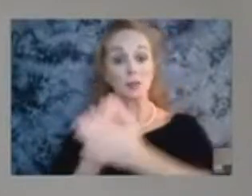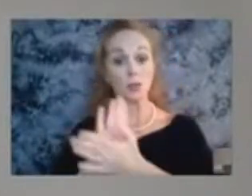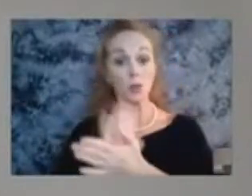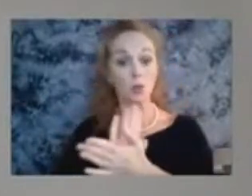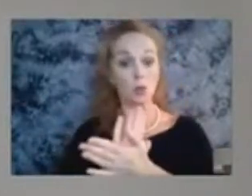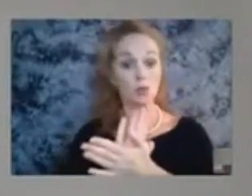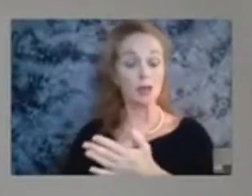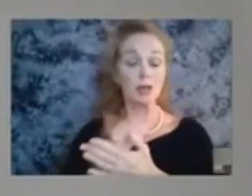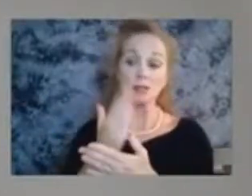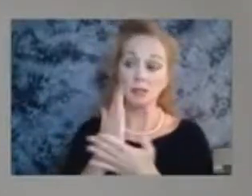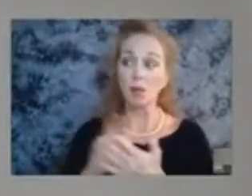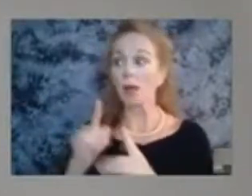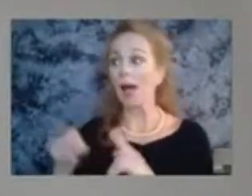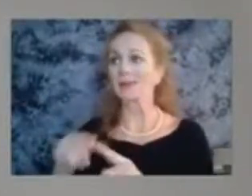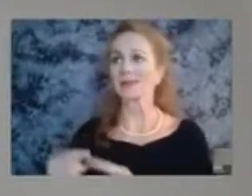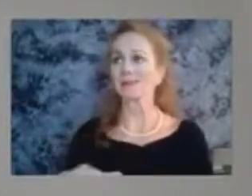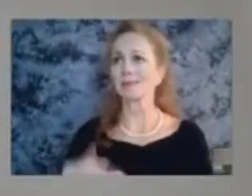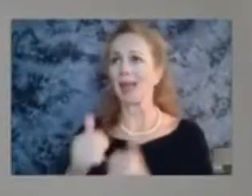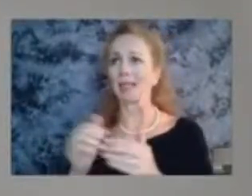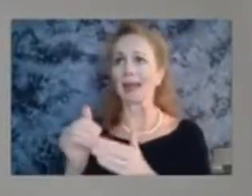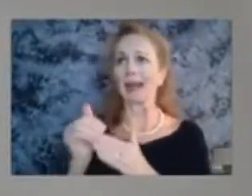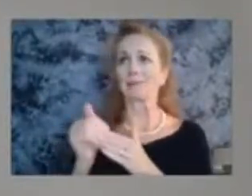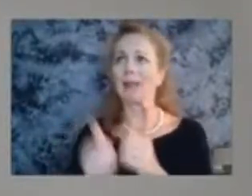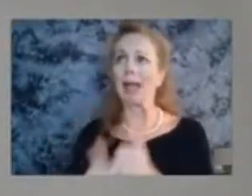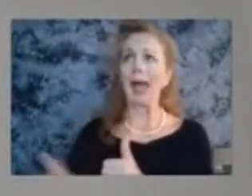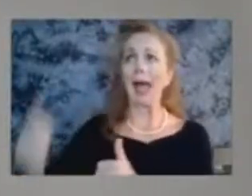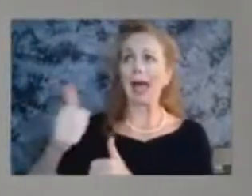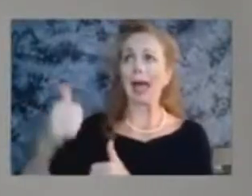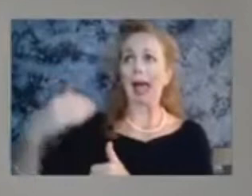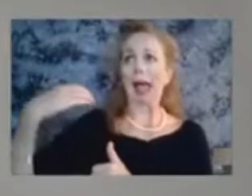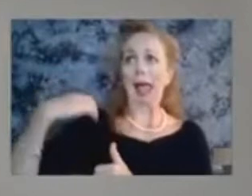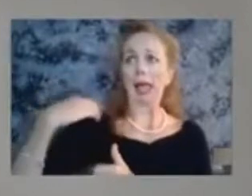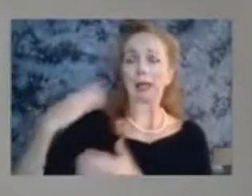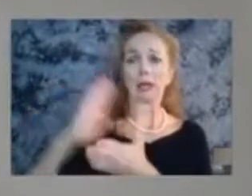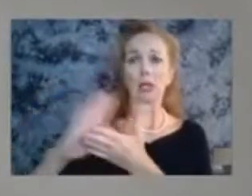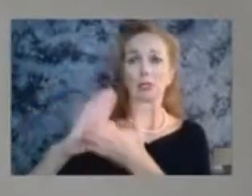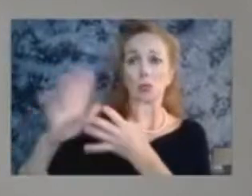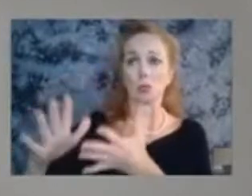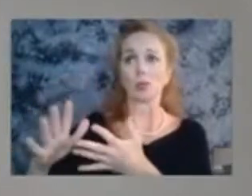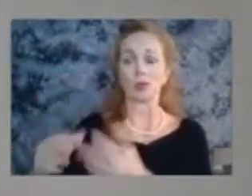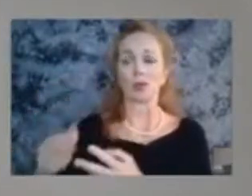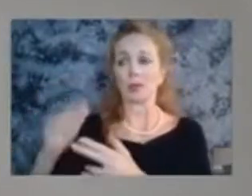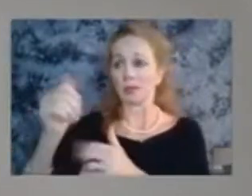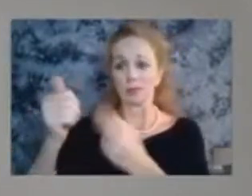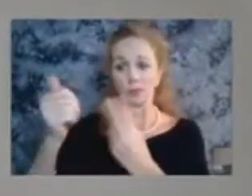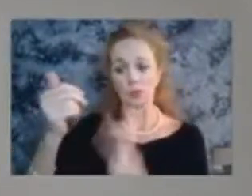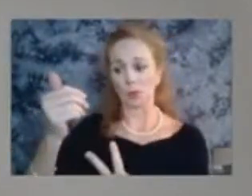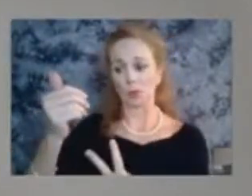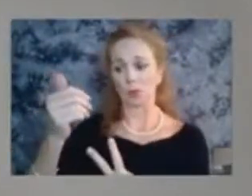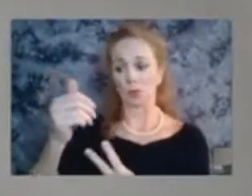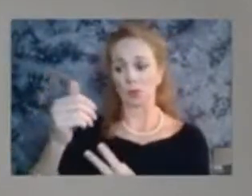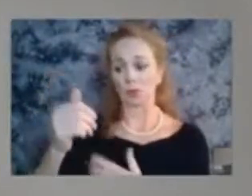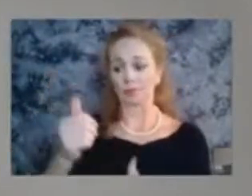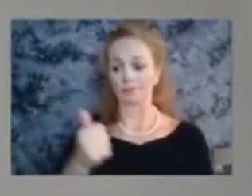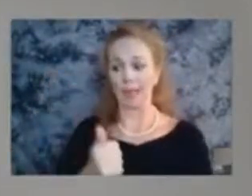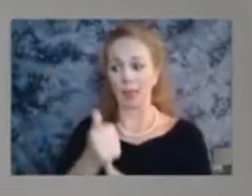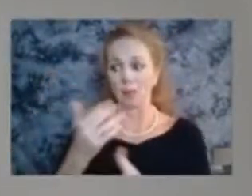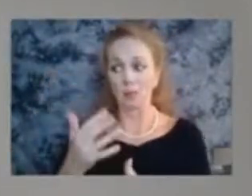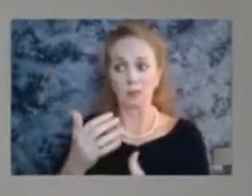2 custodians. And if any one of those are absent for a day or they're on a longer-term leave,